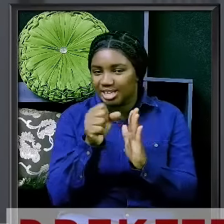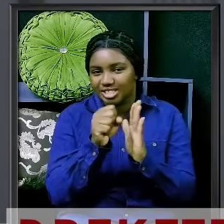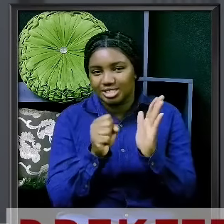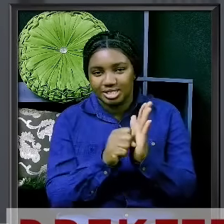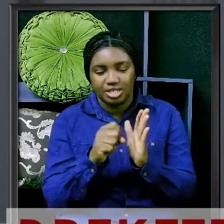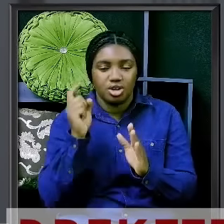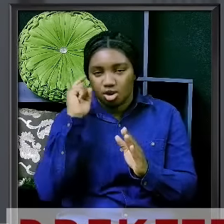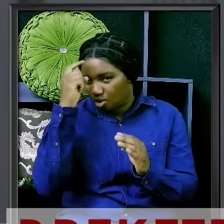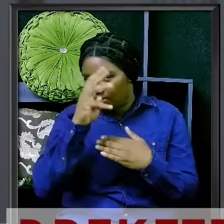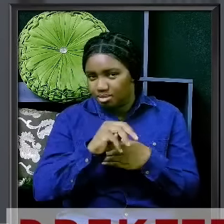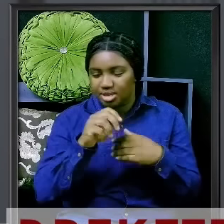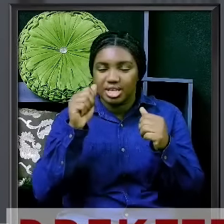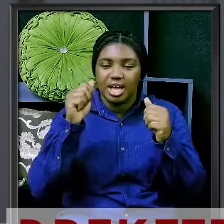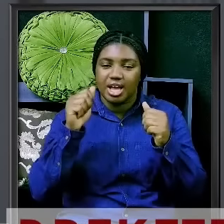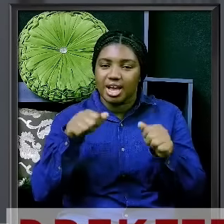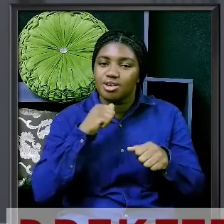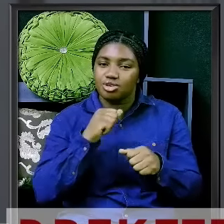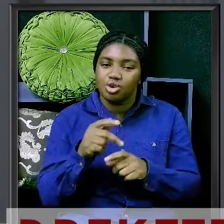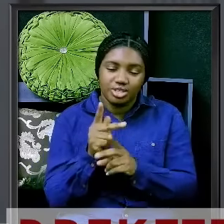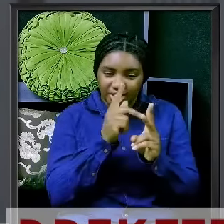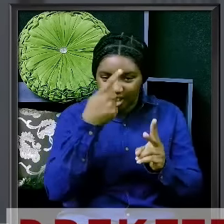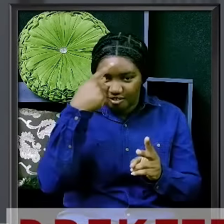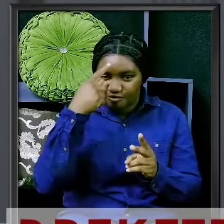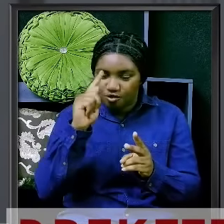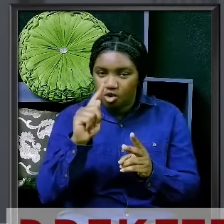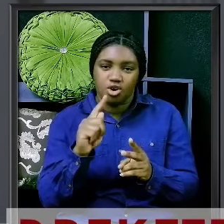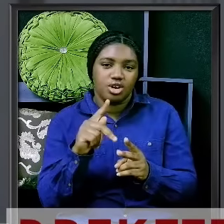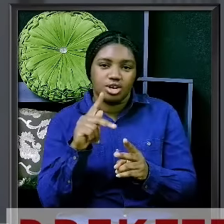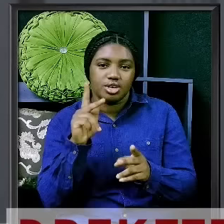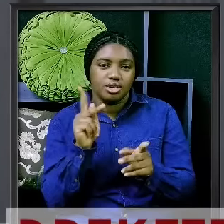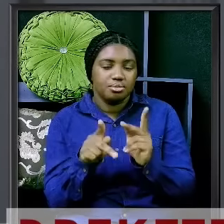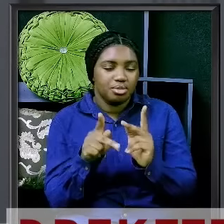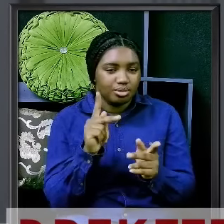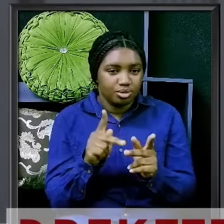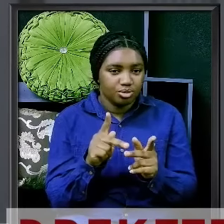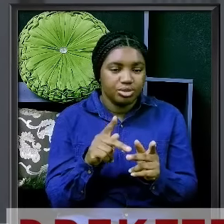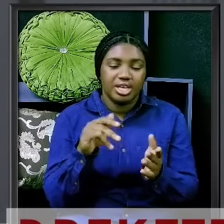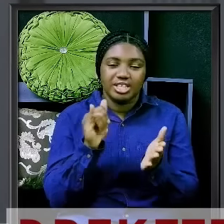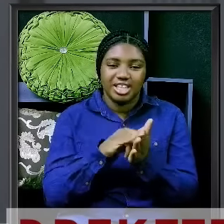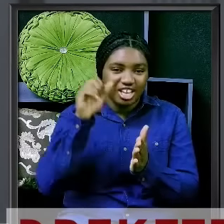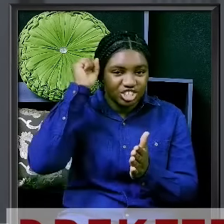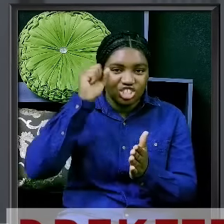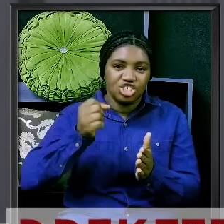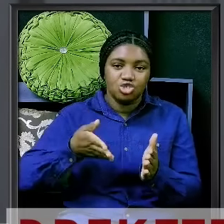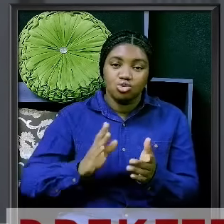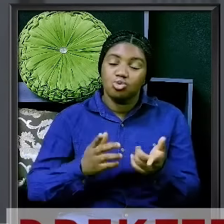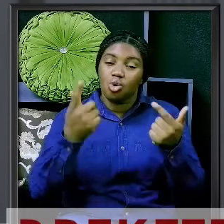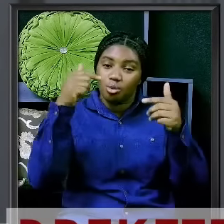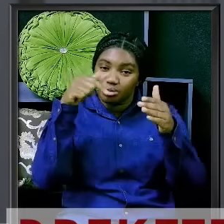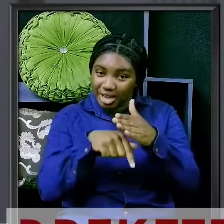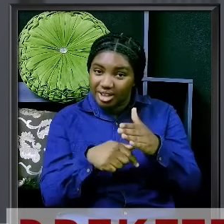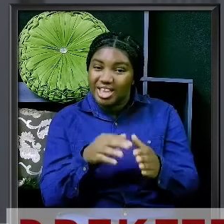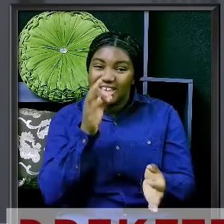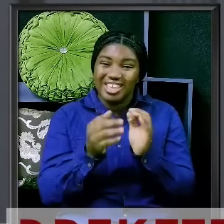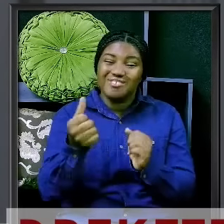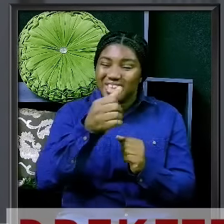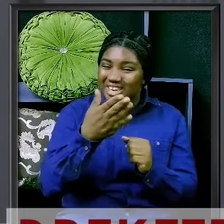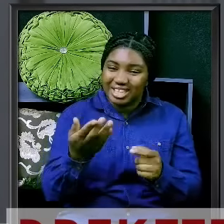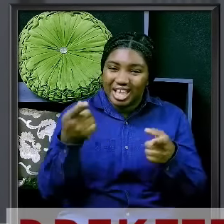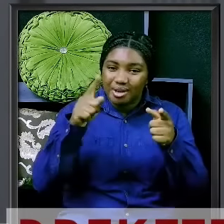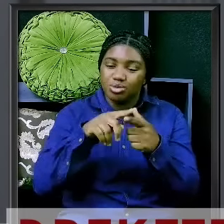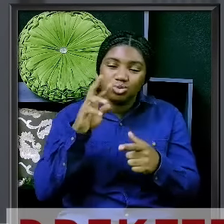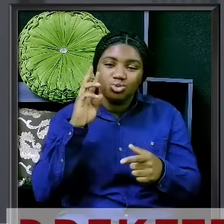I've told her to calm down. That already the whole matter is everywhere. Even if anything should happen to